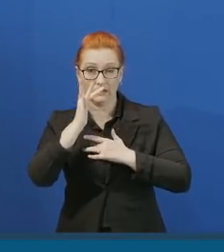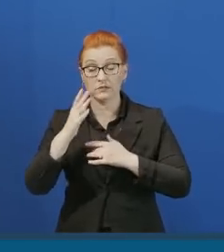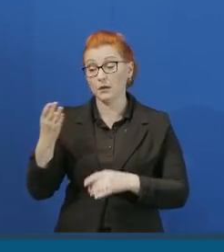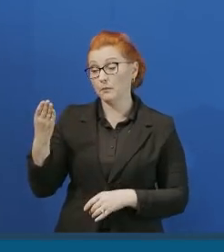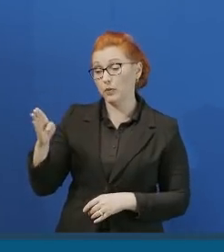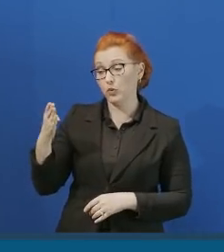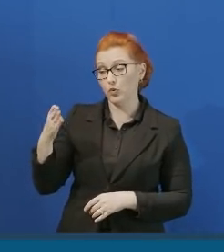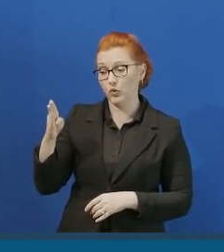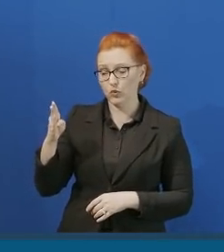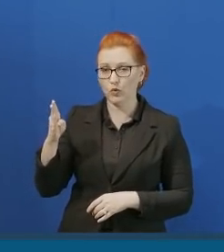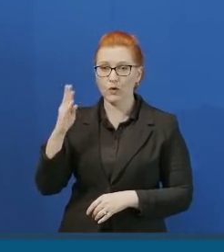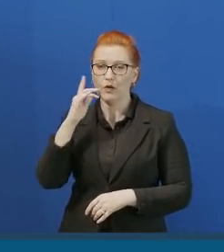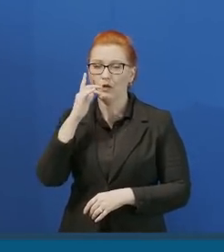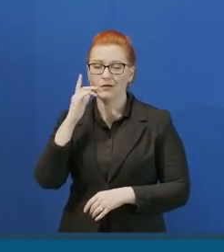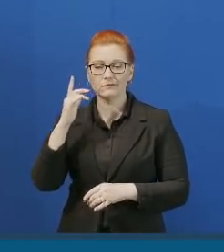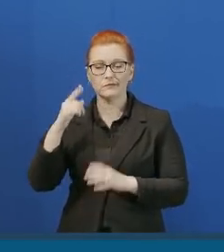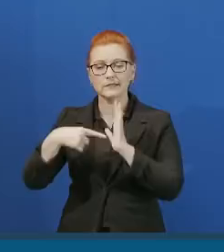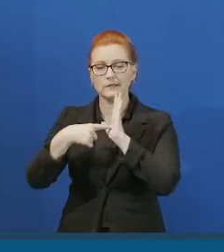or flu-like